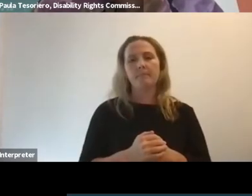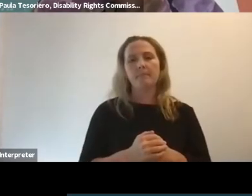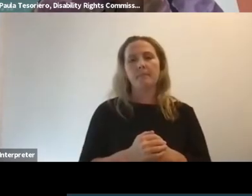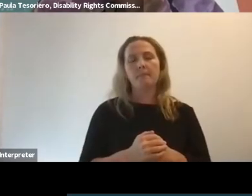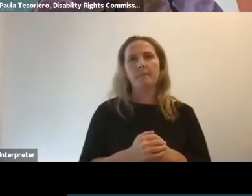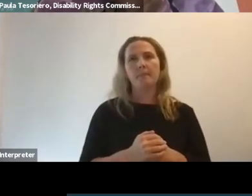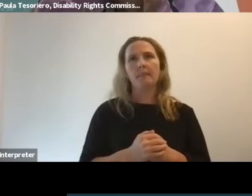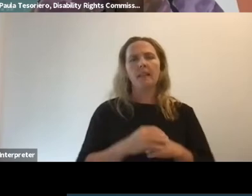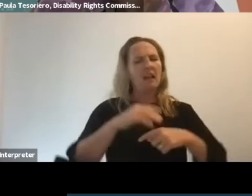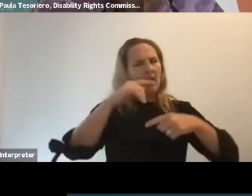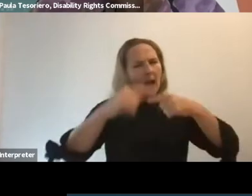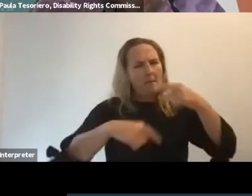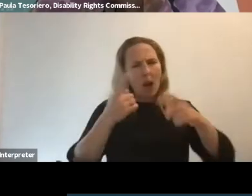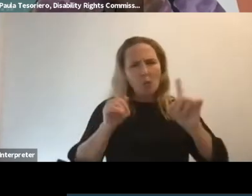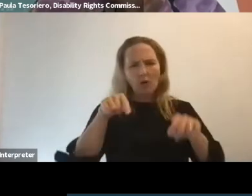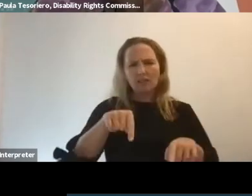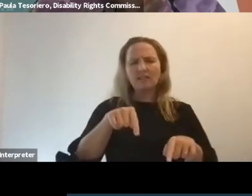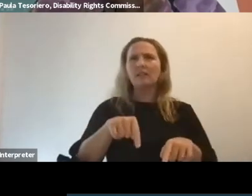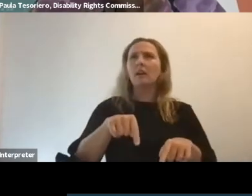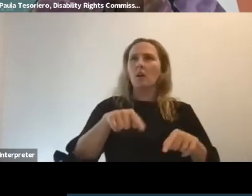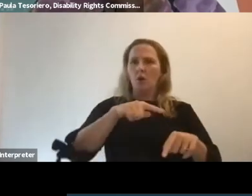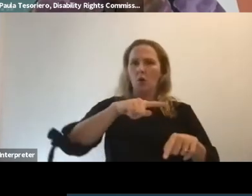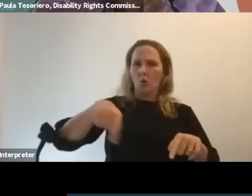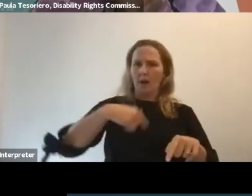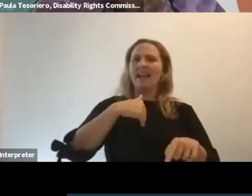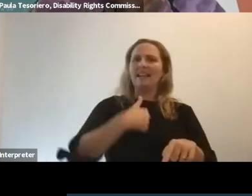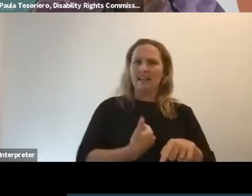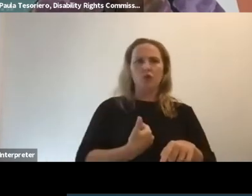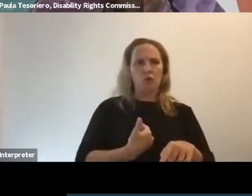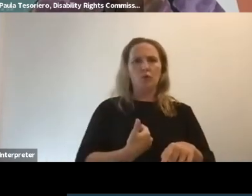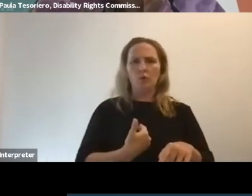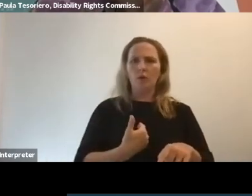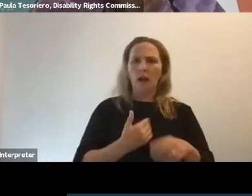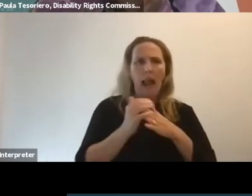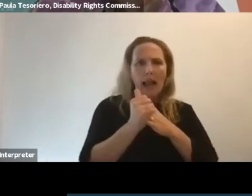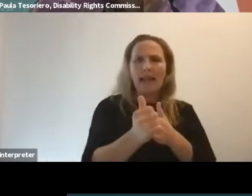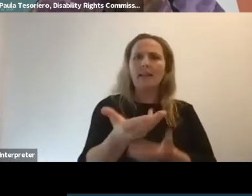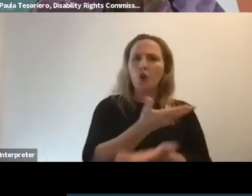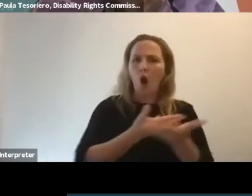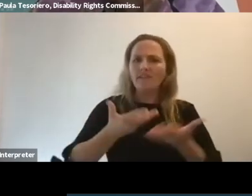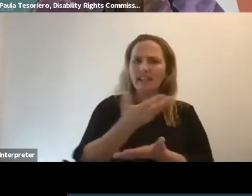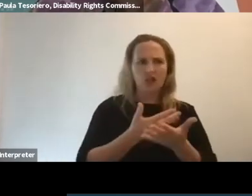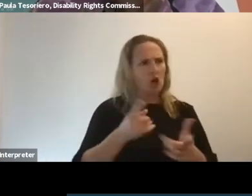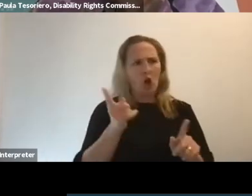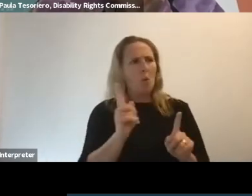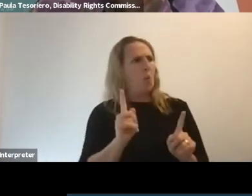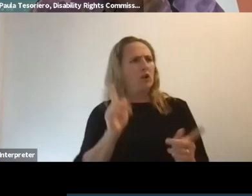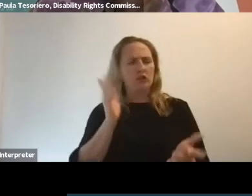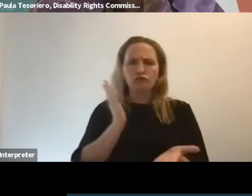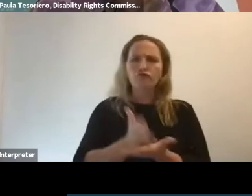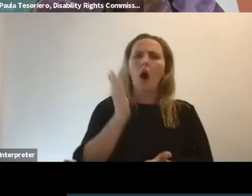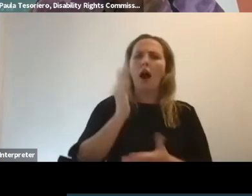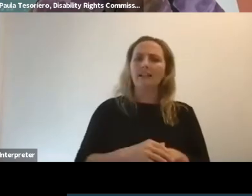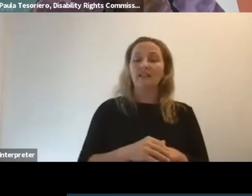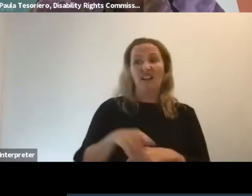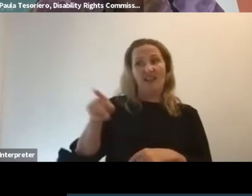the presence and leading the conversation around what's right and in that case what was definitely wrong,